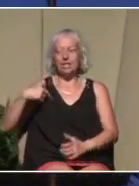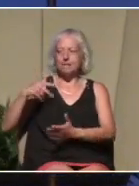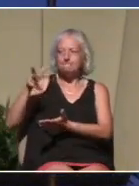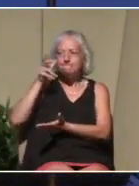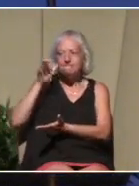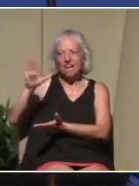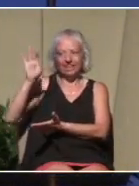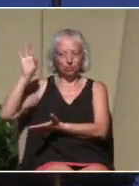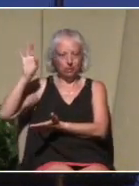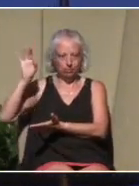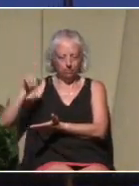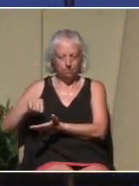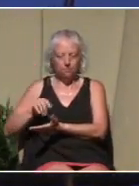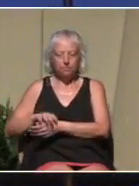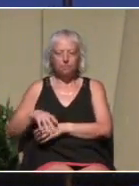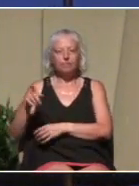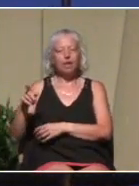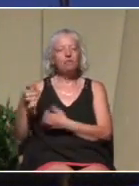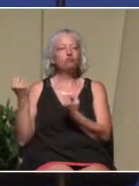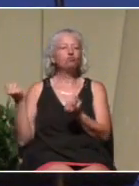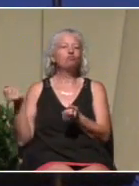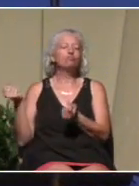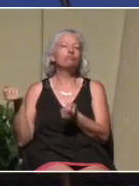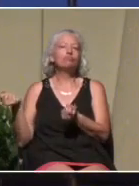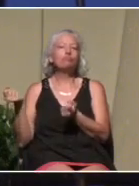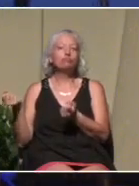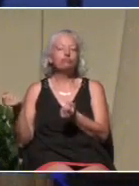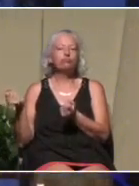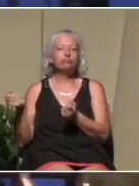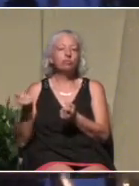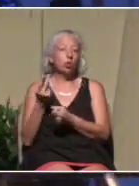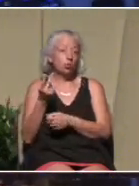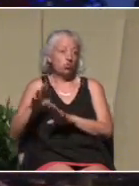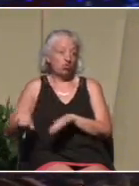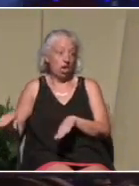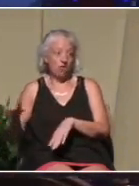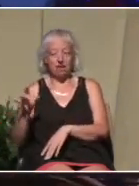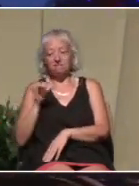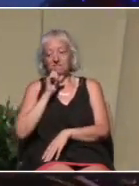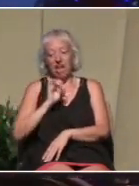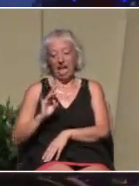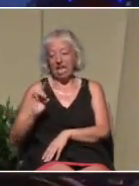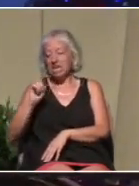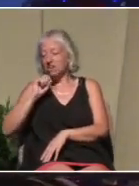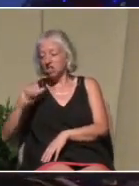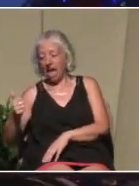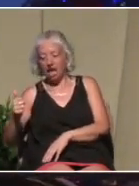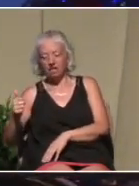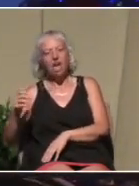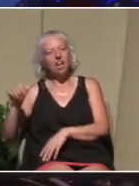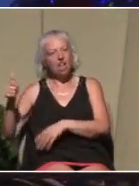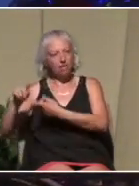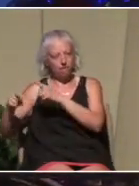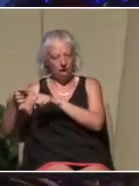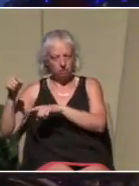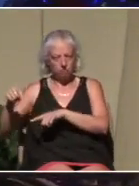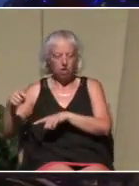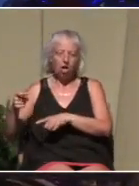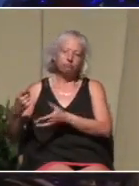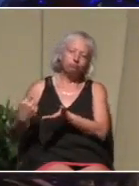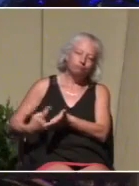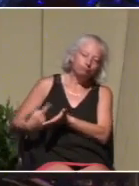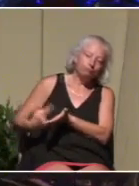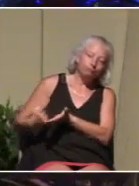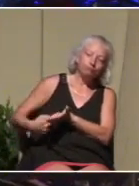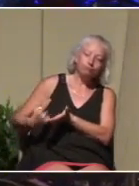And he said he was driving down the road with his two children, 8 and 10, and he had a friend in the car, and they were just talking. And he says